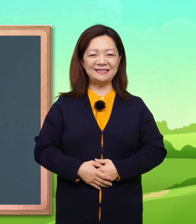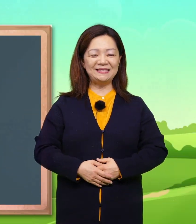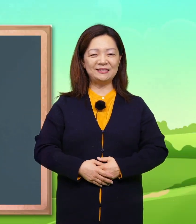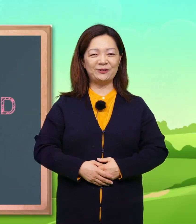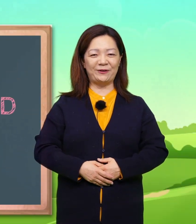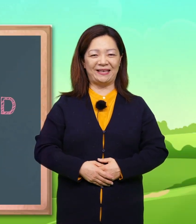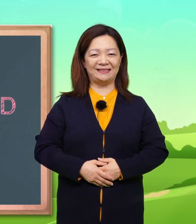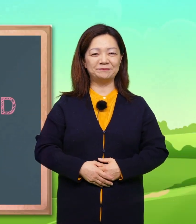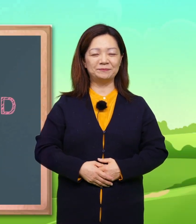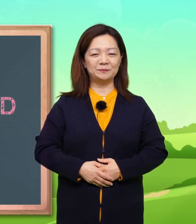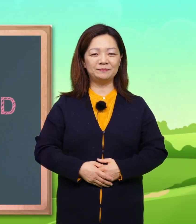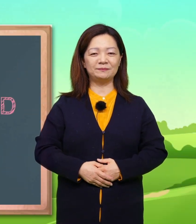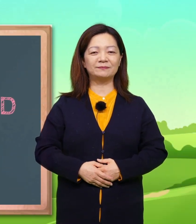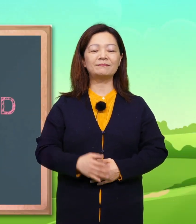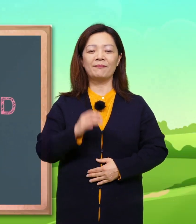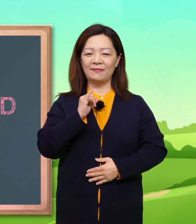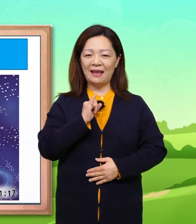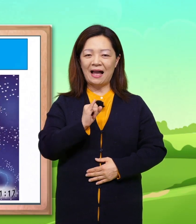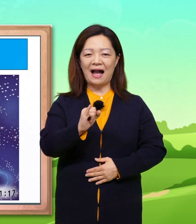Apostles' Creed.